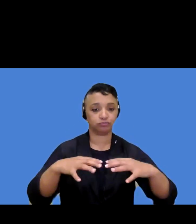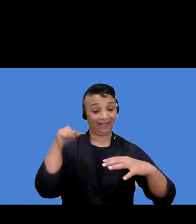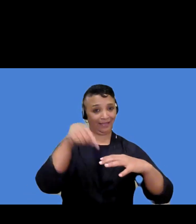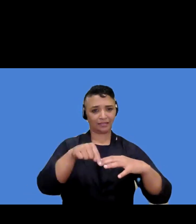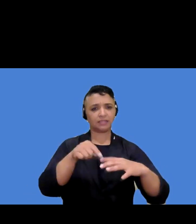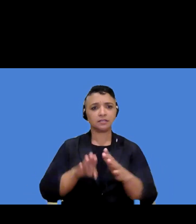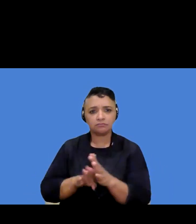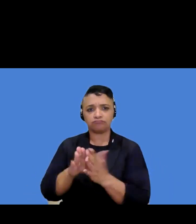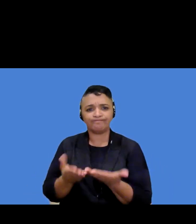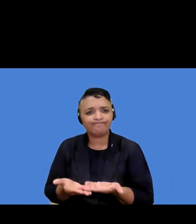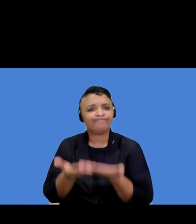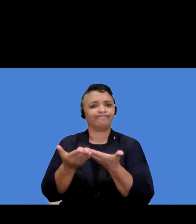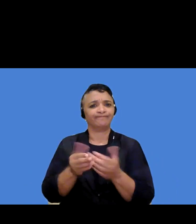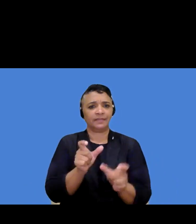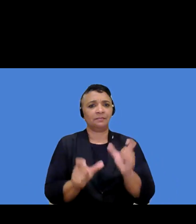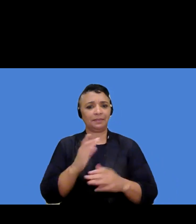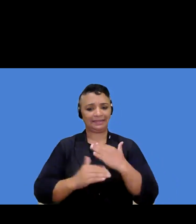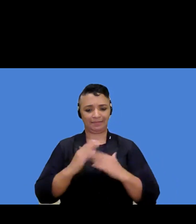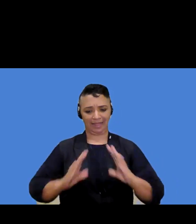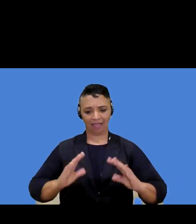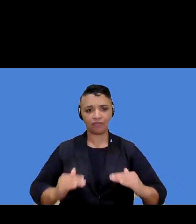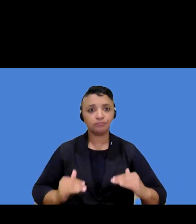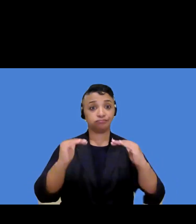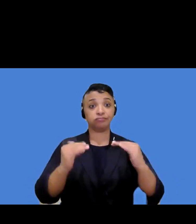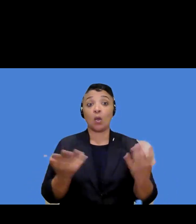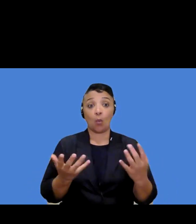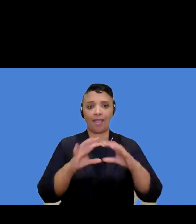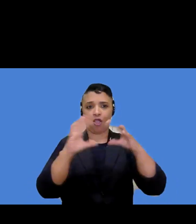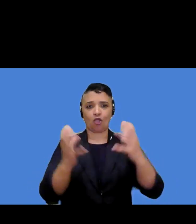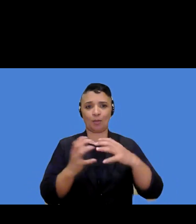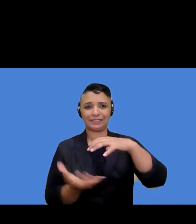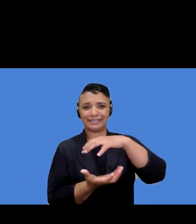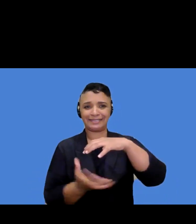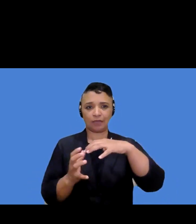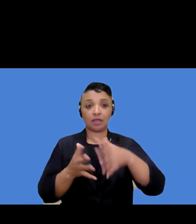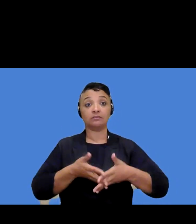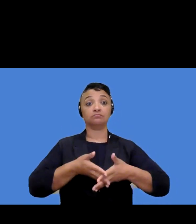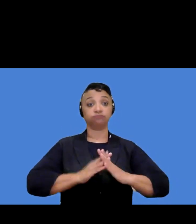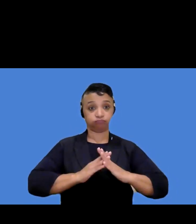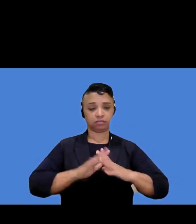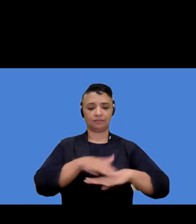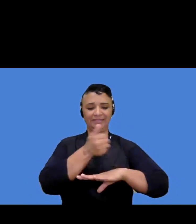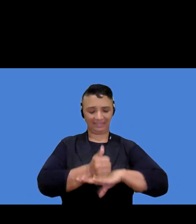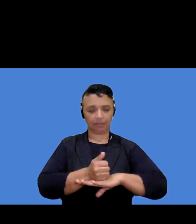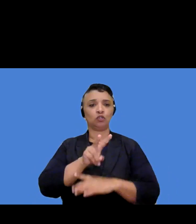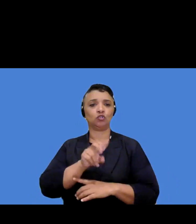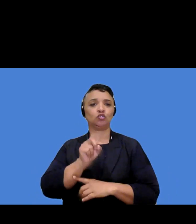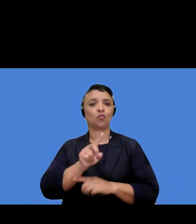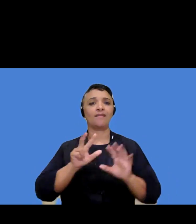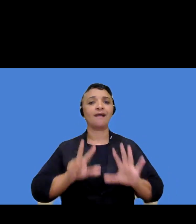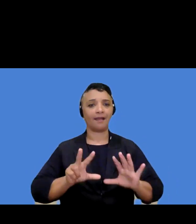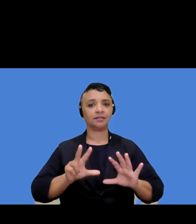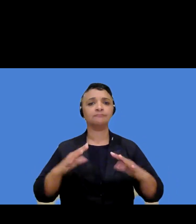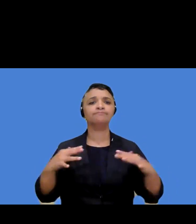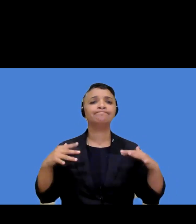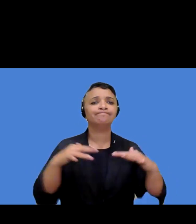with disabilities, especially from the Global South, created in 2018 to convene the global, regional,